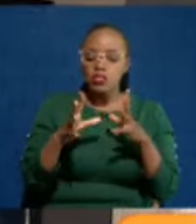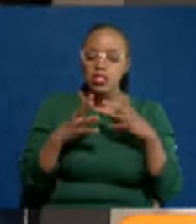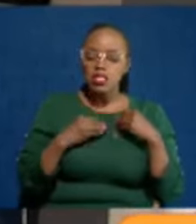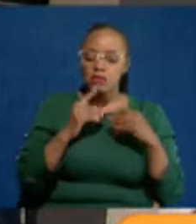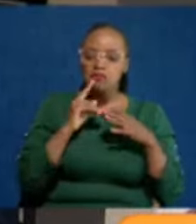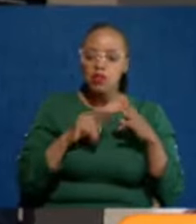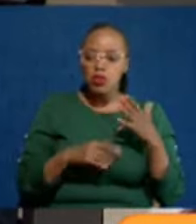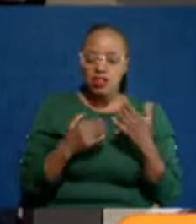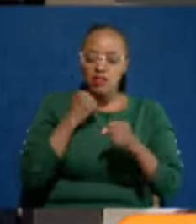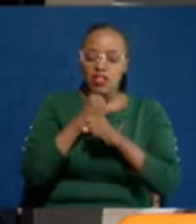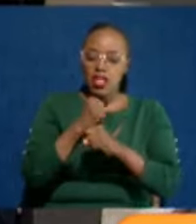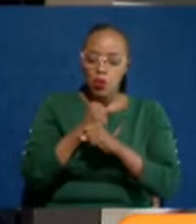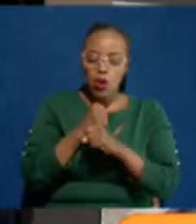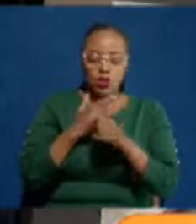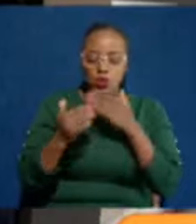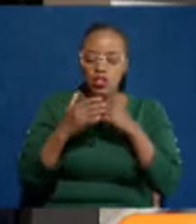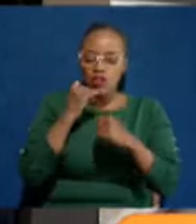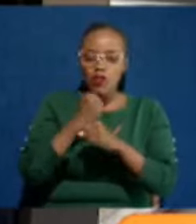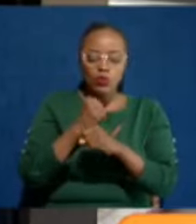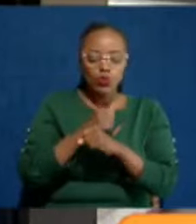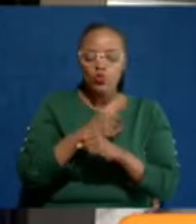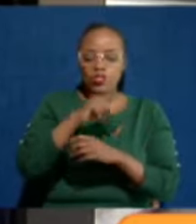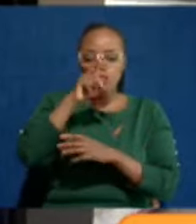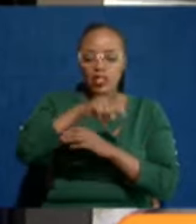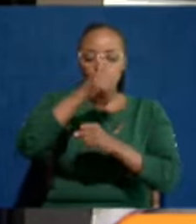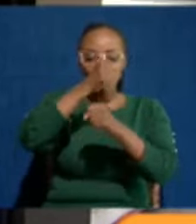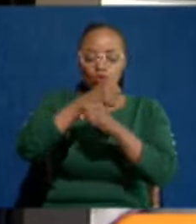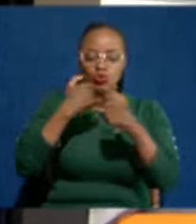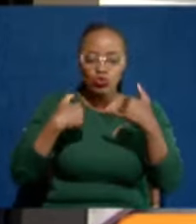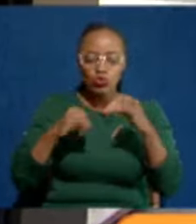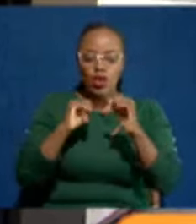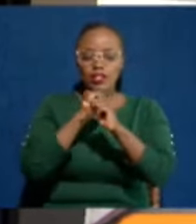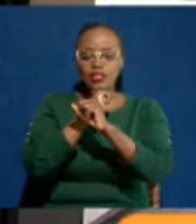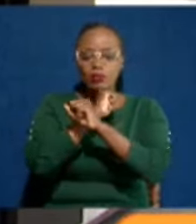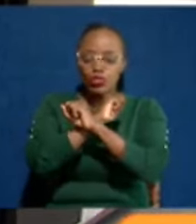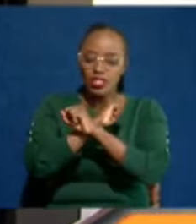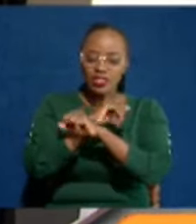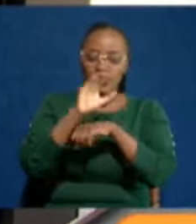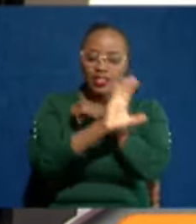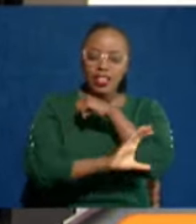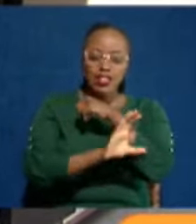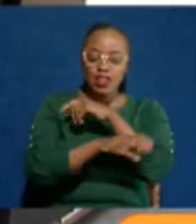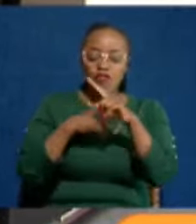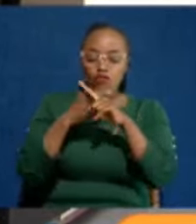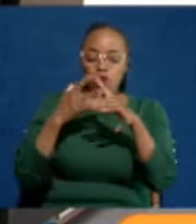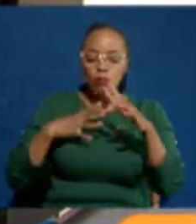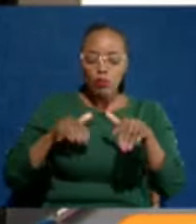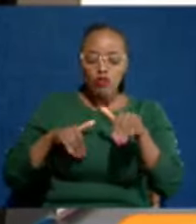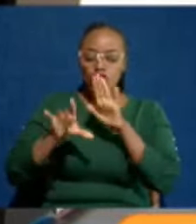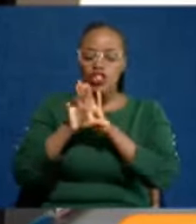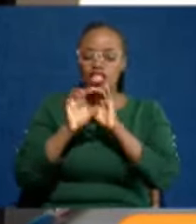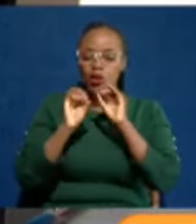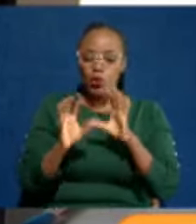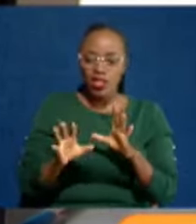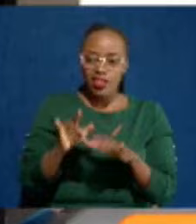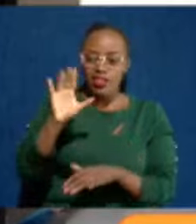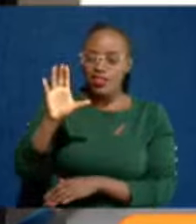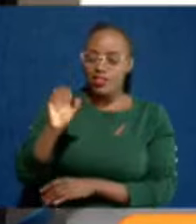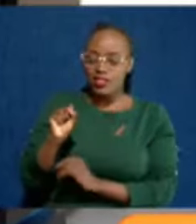you know, they did the work that they did that was necessary to secure the country from falling into anarchy. So at what point really is the